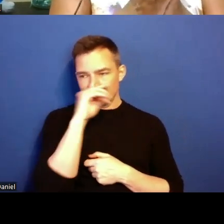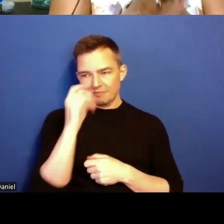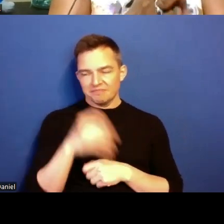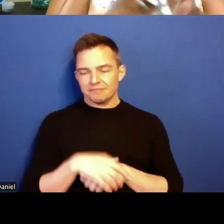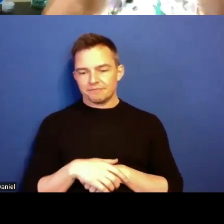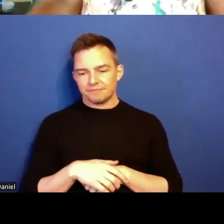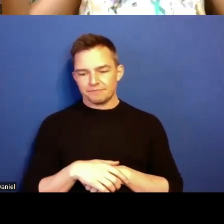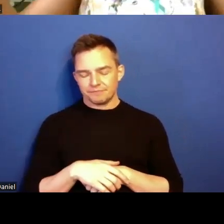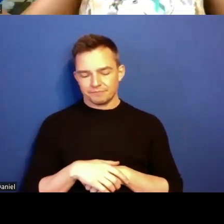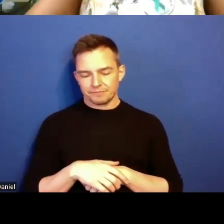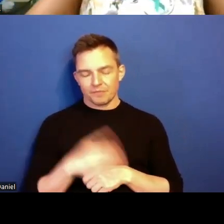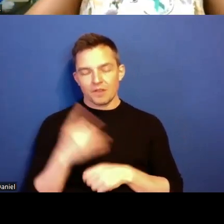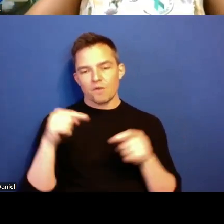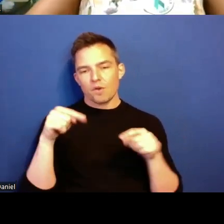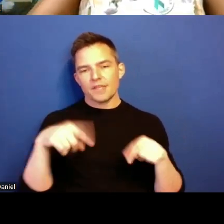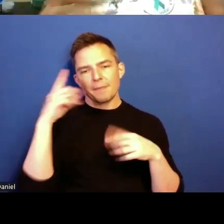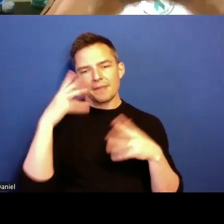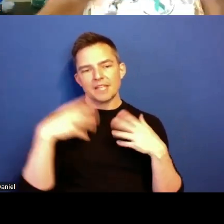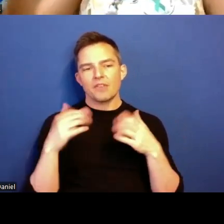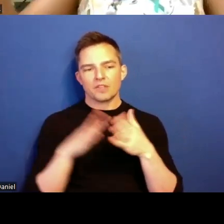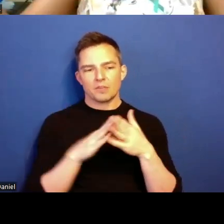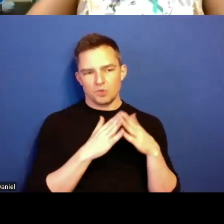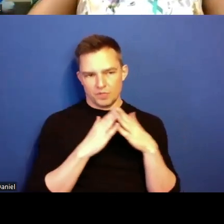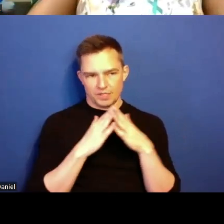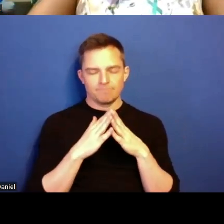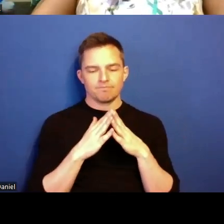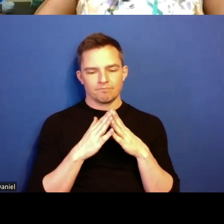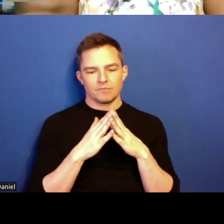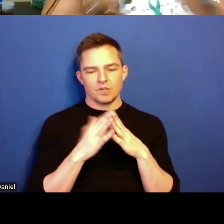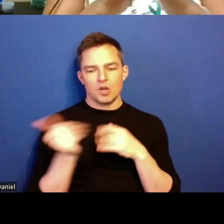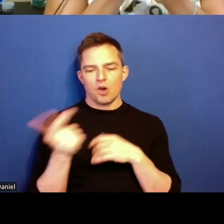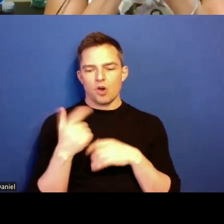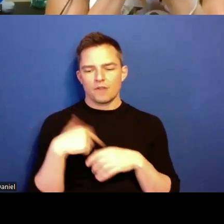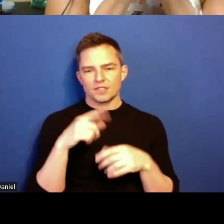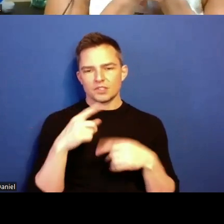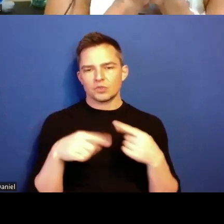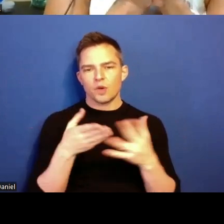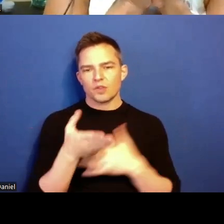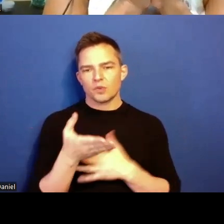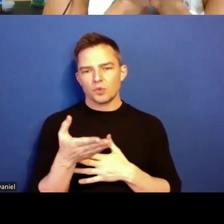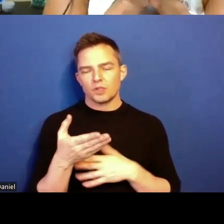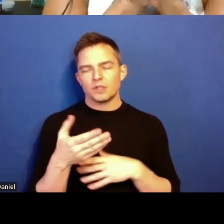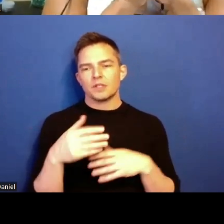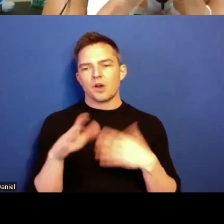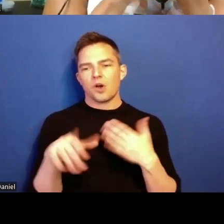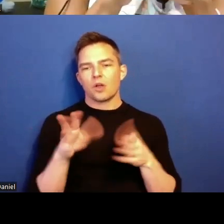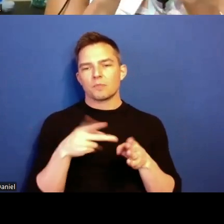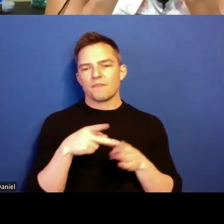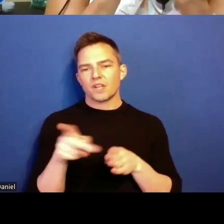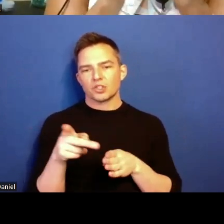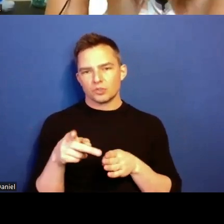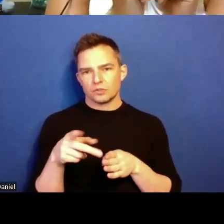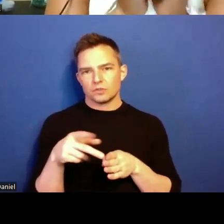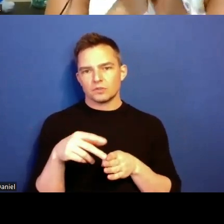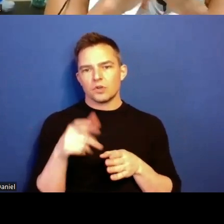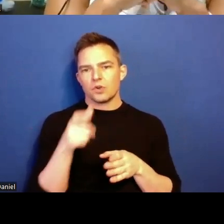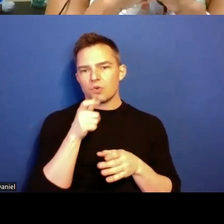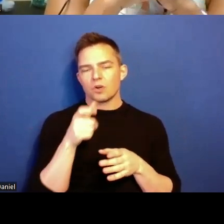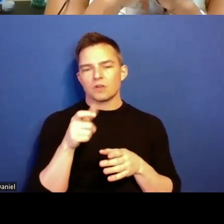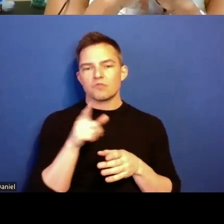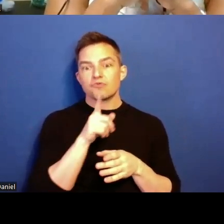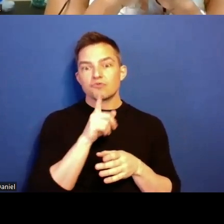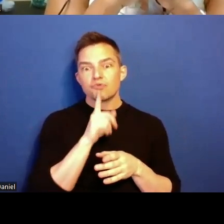for this mental health community, all of us that's going through this, and all of those professionals who are